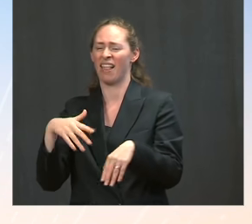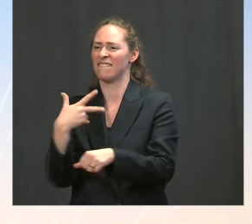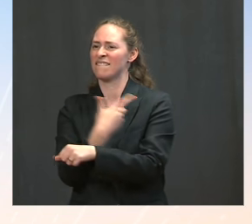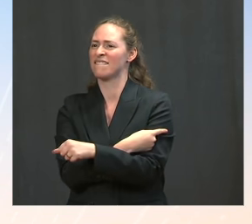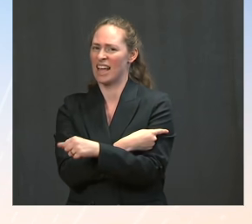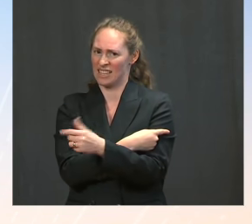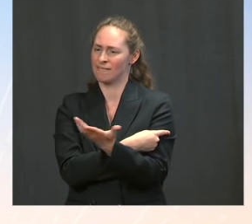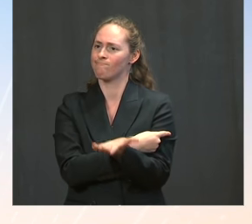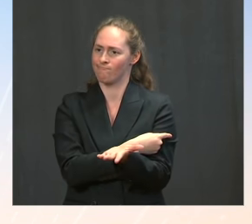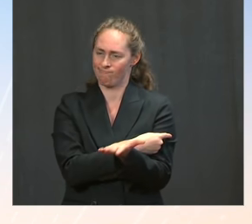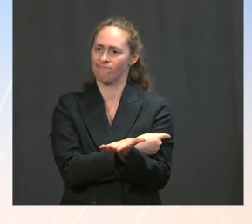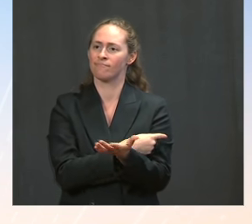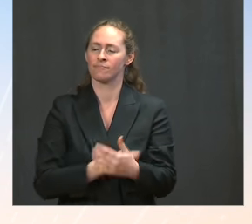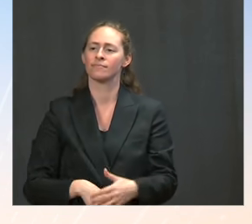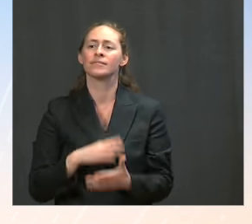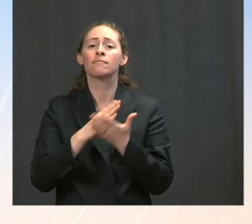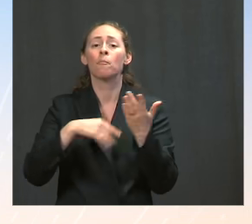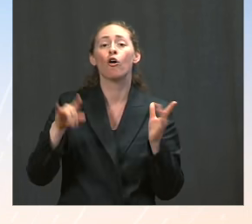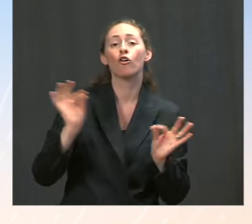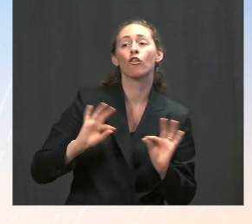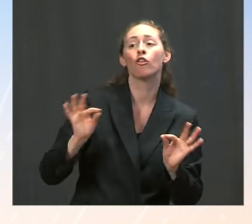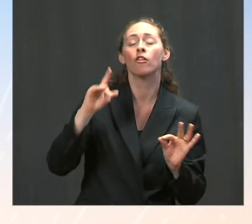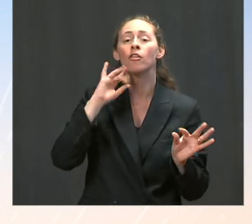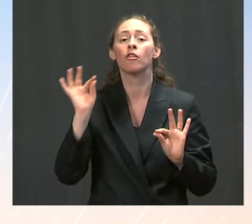mild symptoms, which the health and medical experts will tell you.